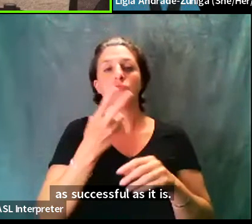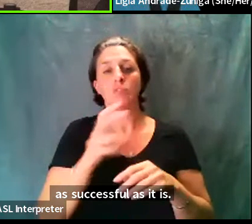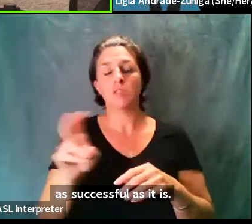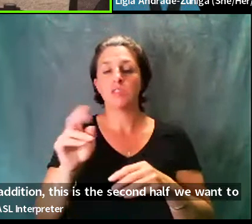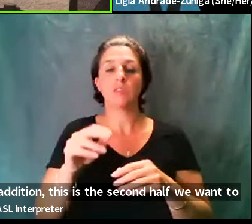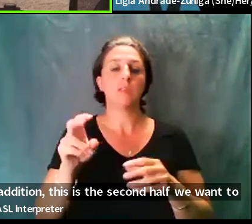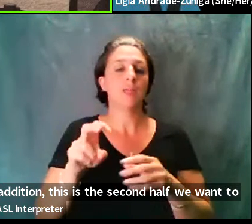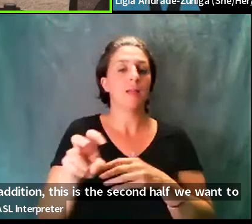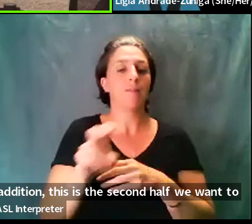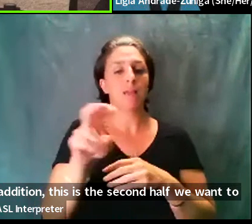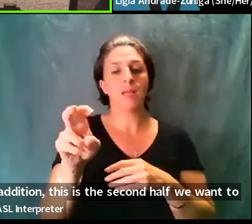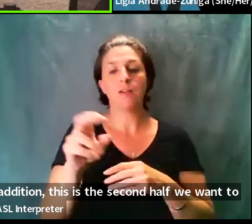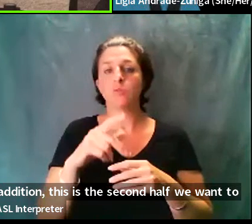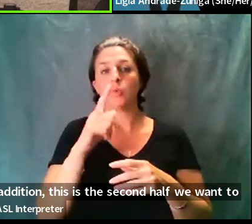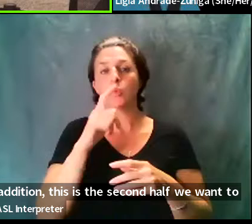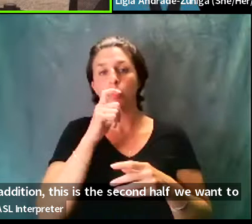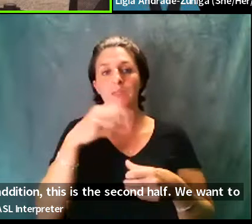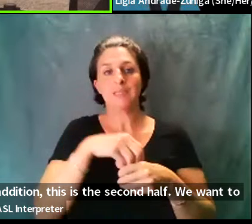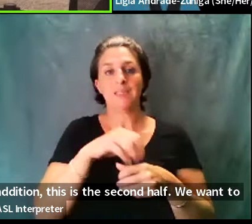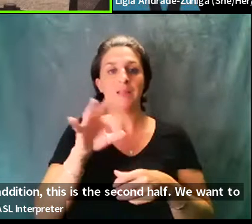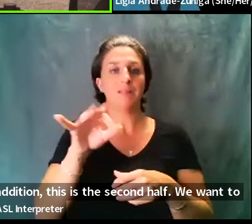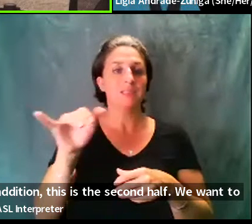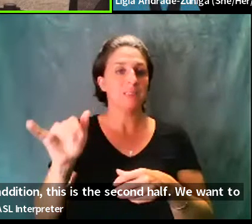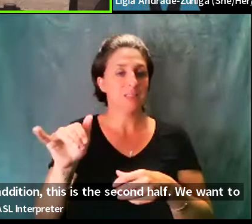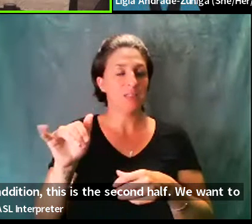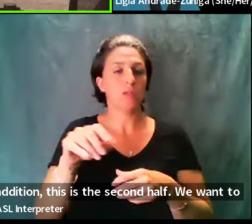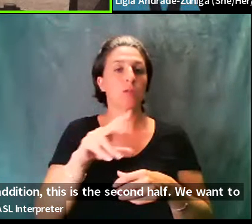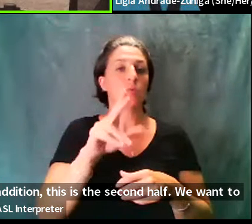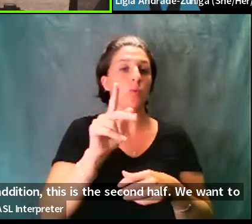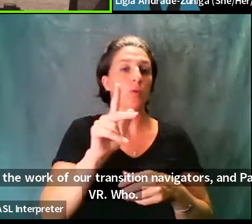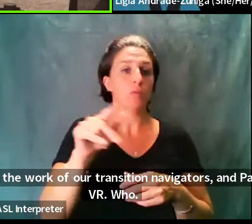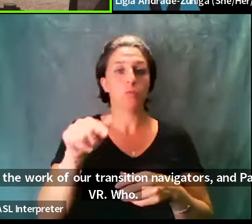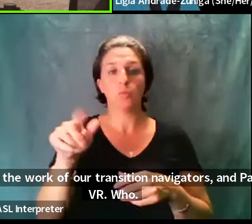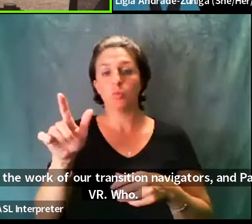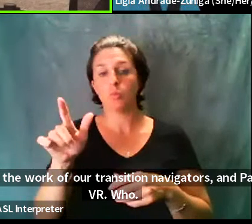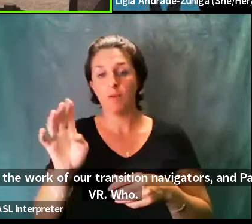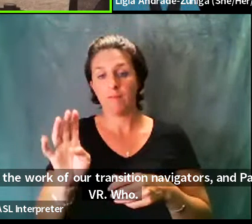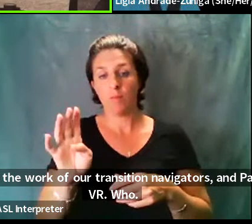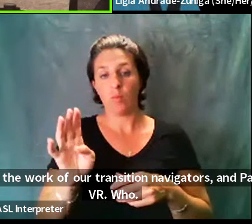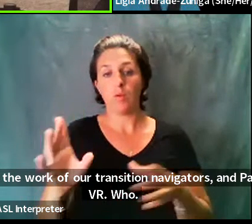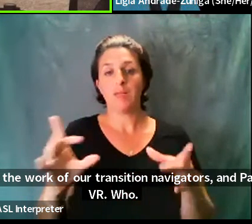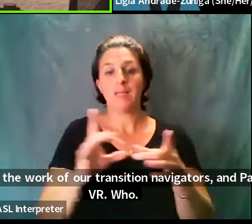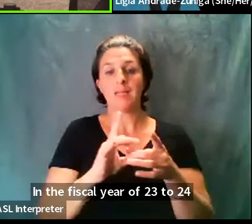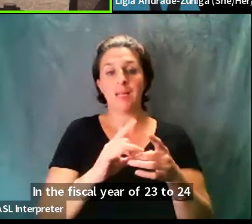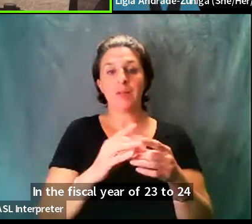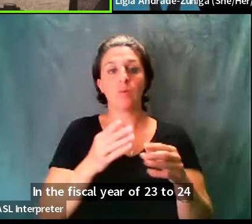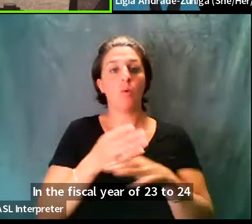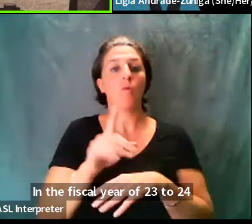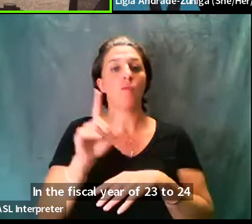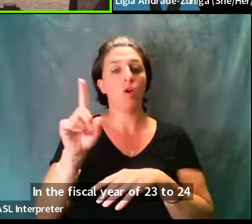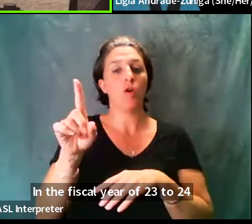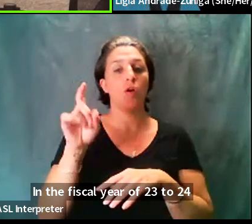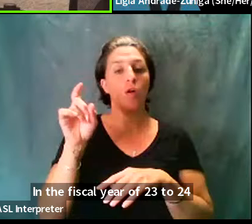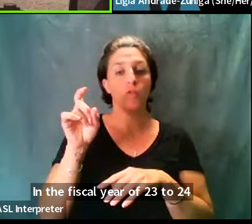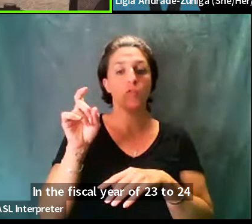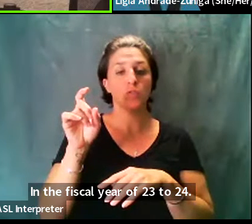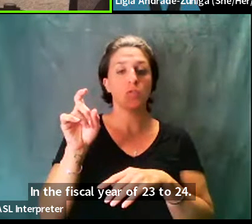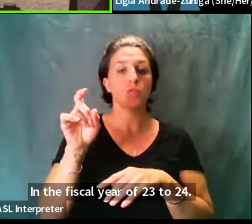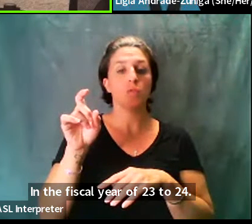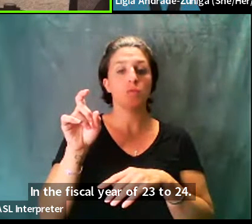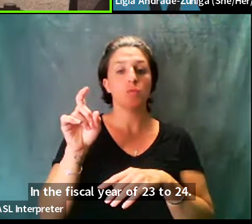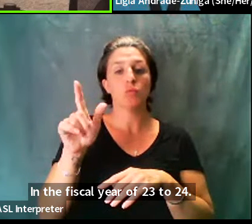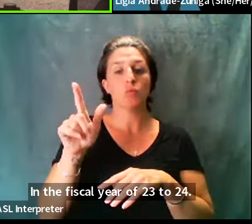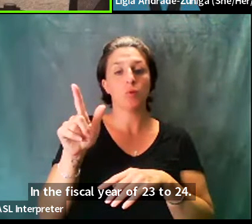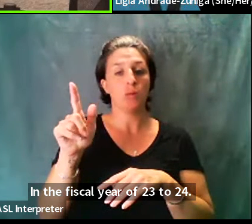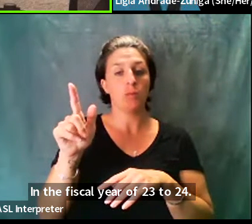Patty VR, who in the fiscal year of 23 to 2024, connected over 121 students in our